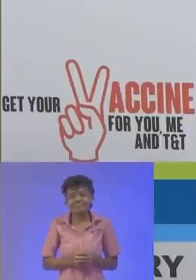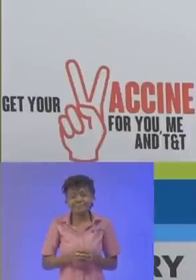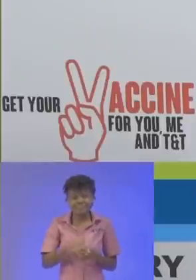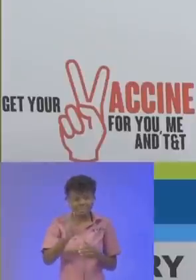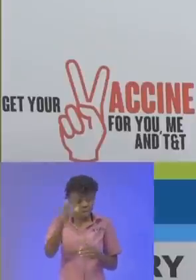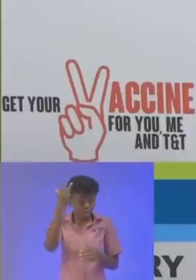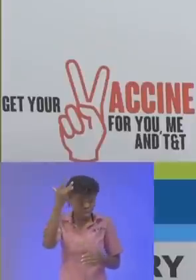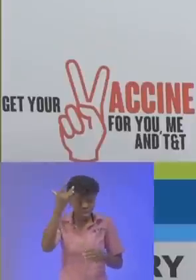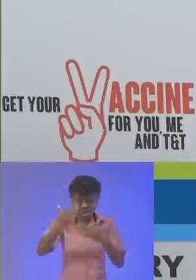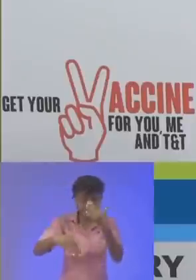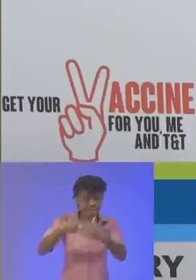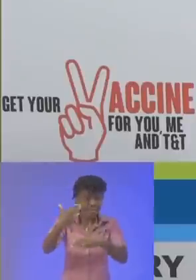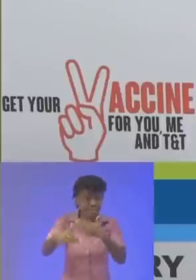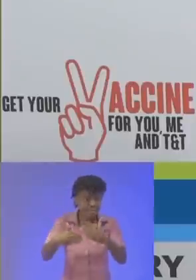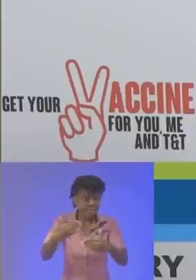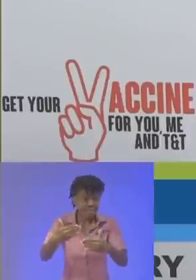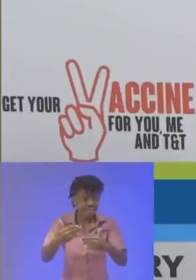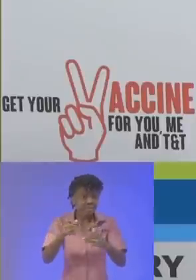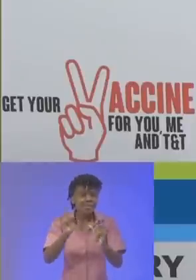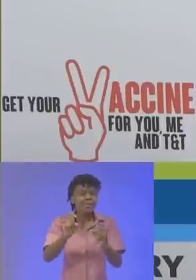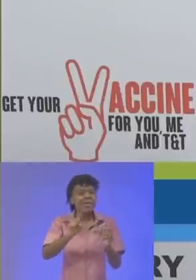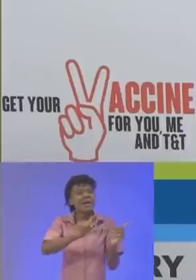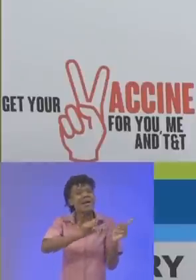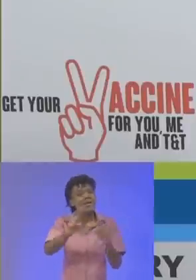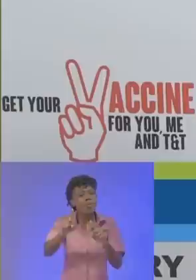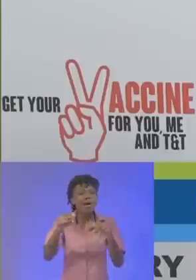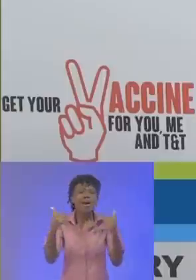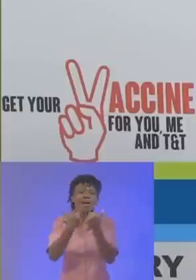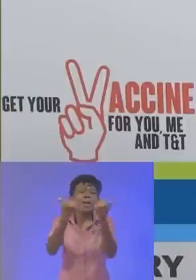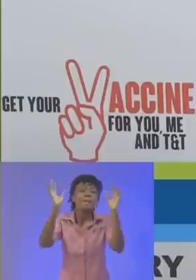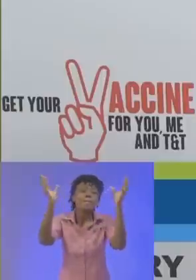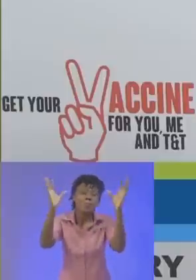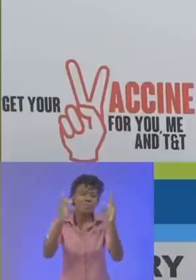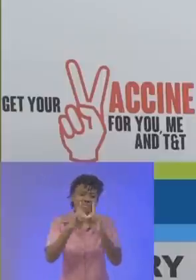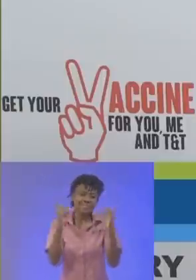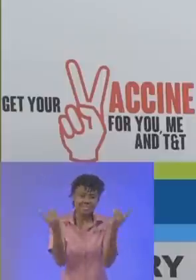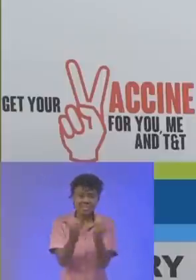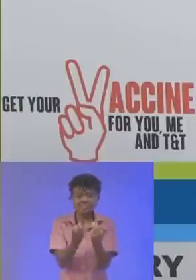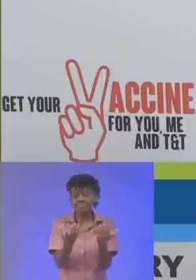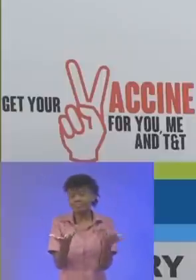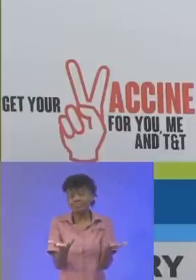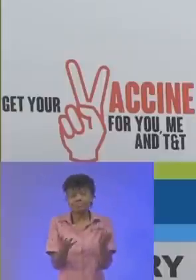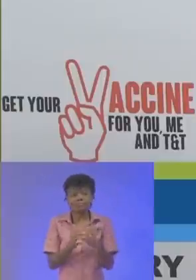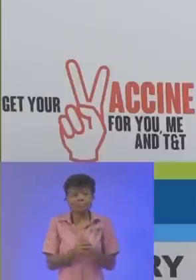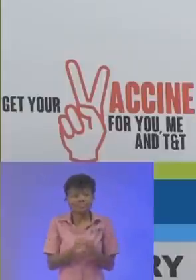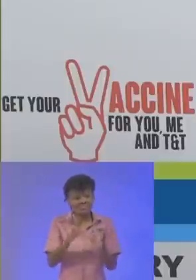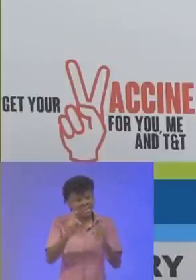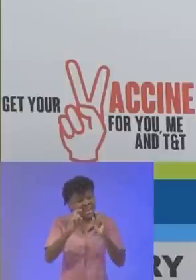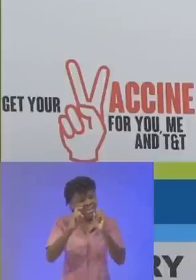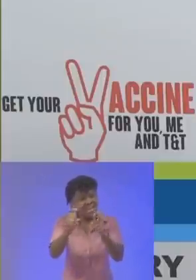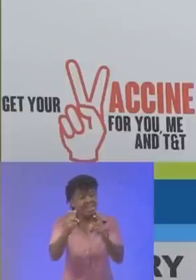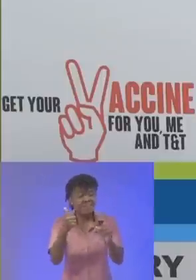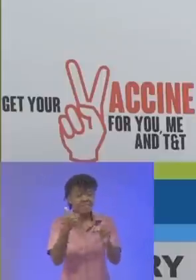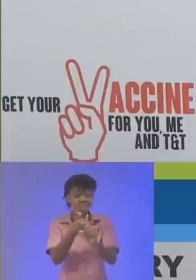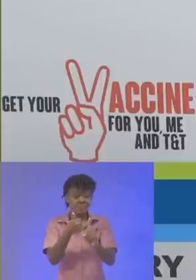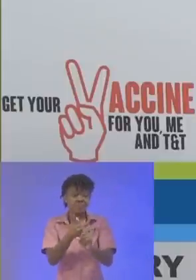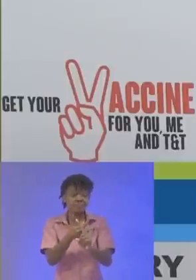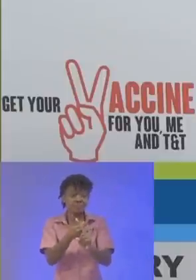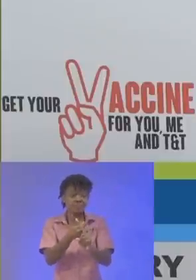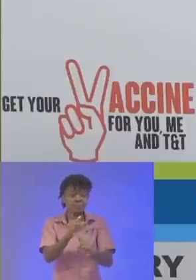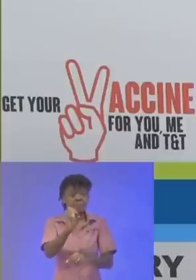admitted to an accident, an emergency. So give yourself and your relatives a